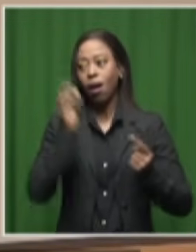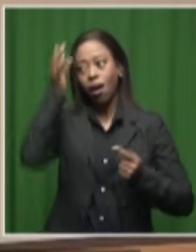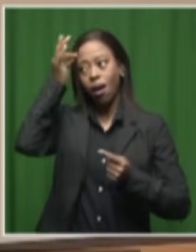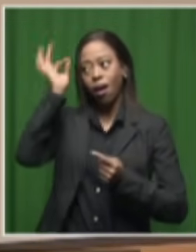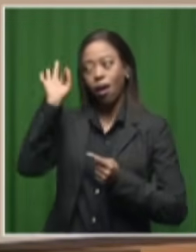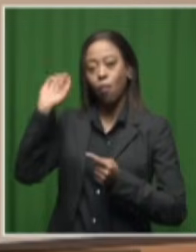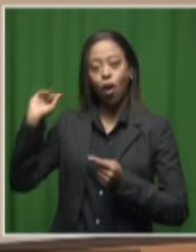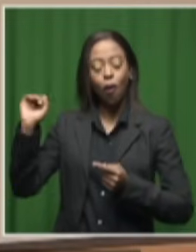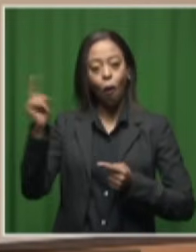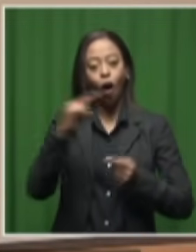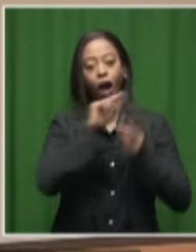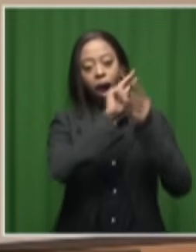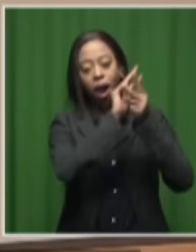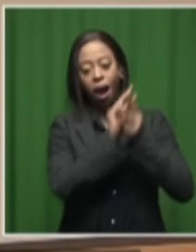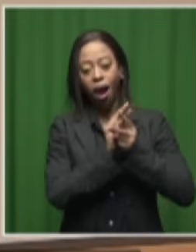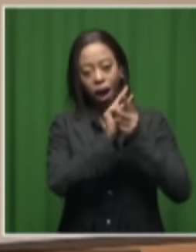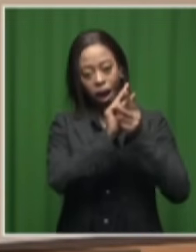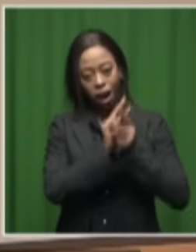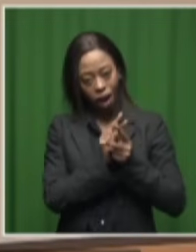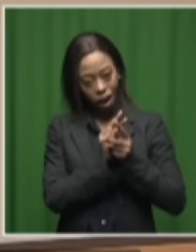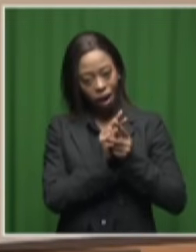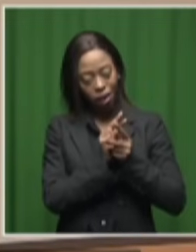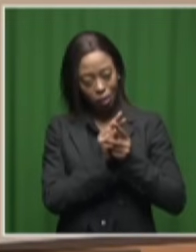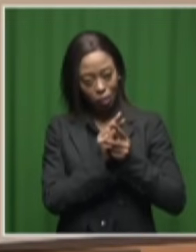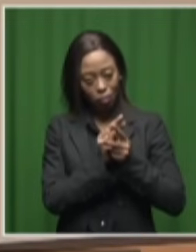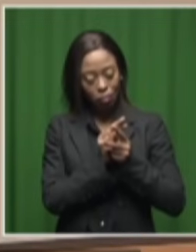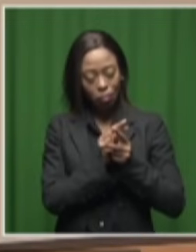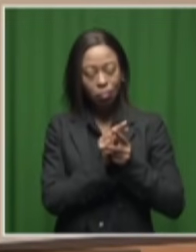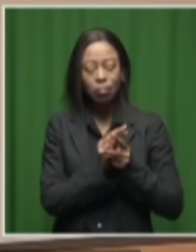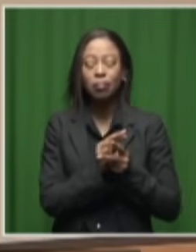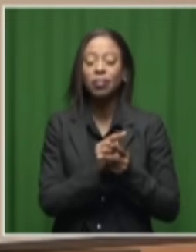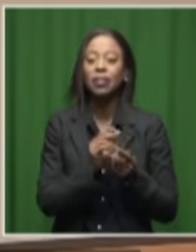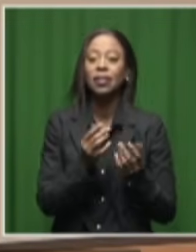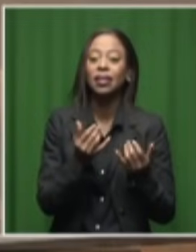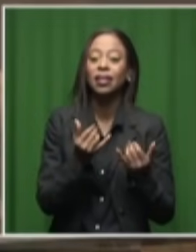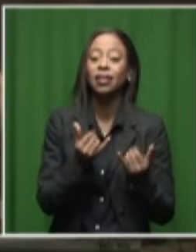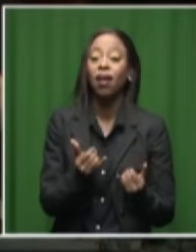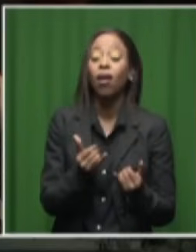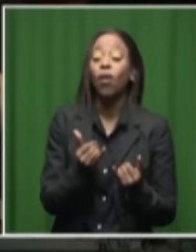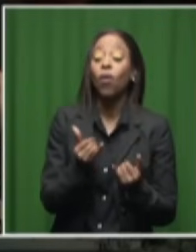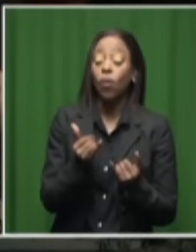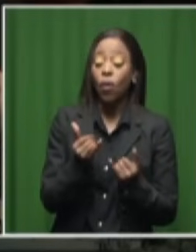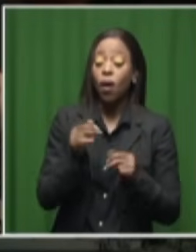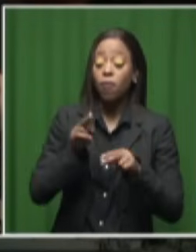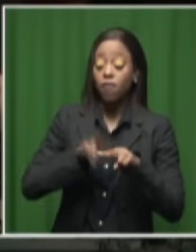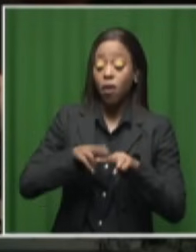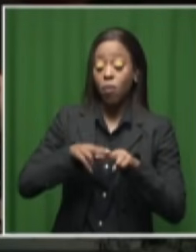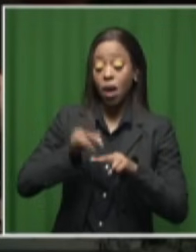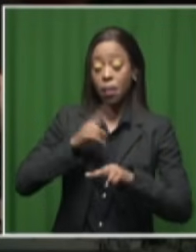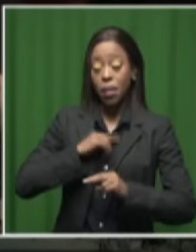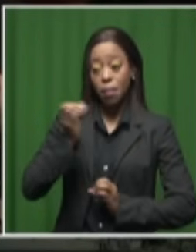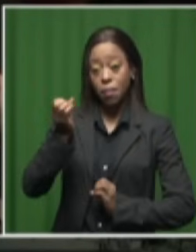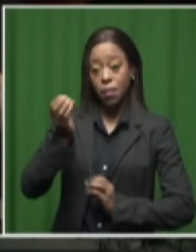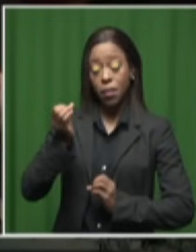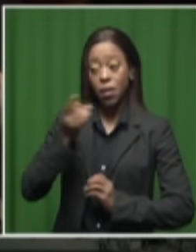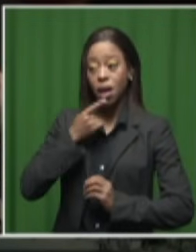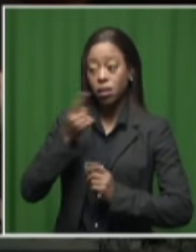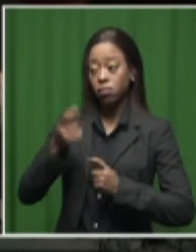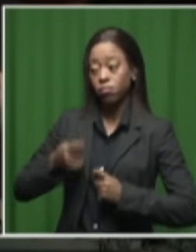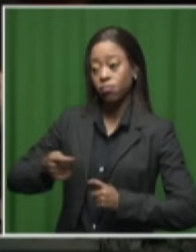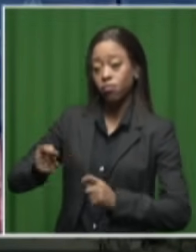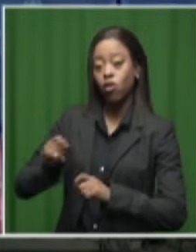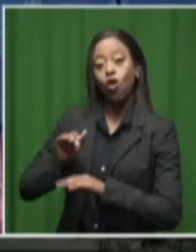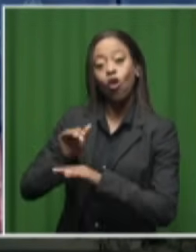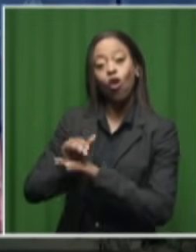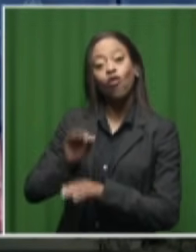government does. When I tabled the budget in February, I said our expenditure is going to be over